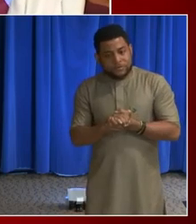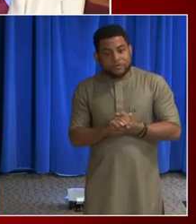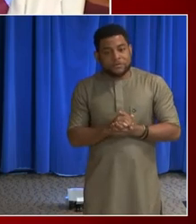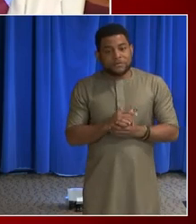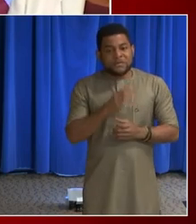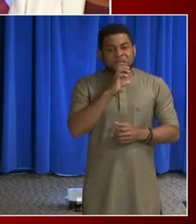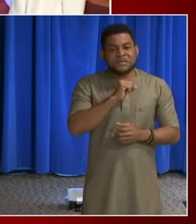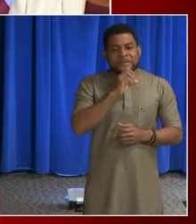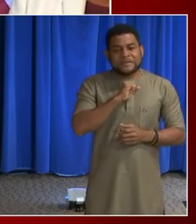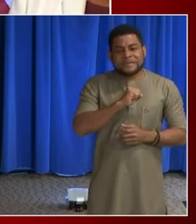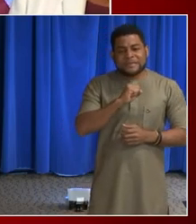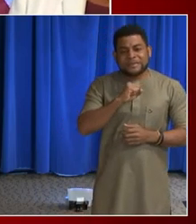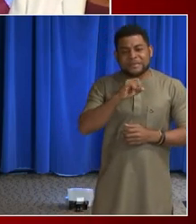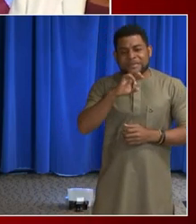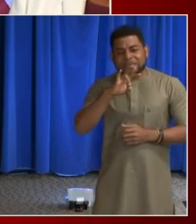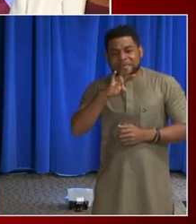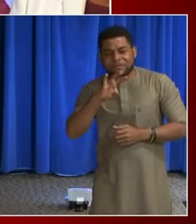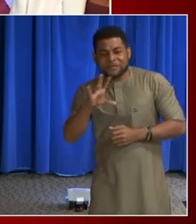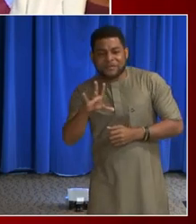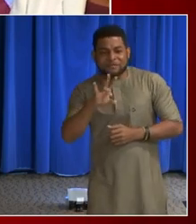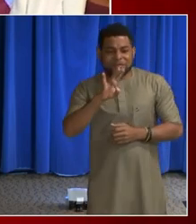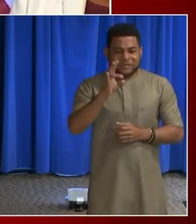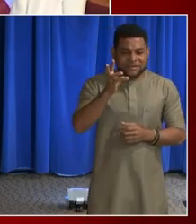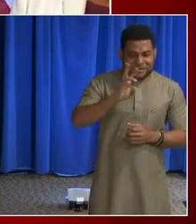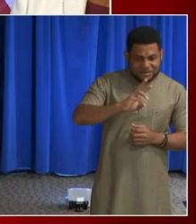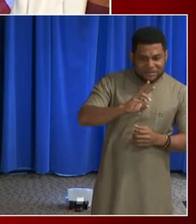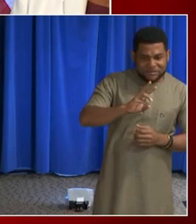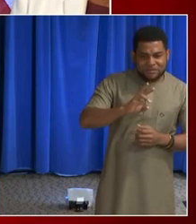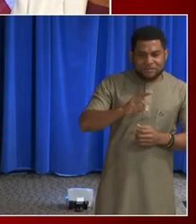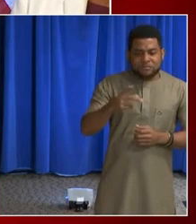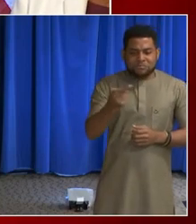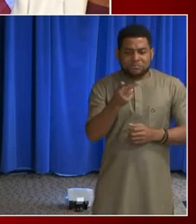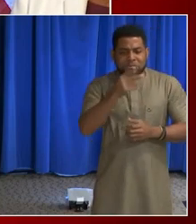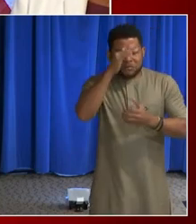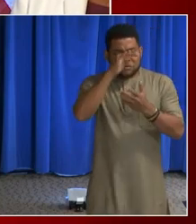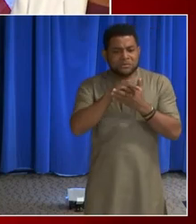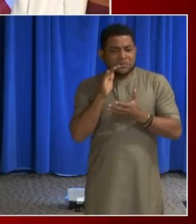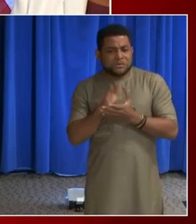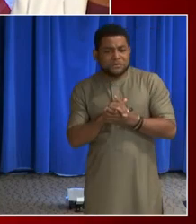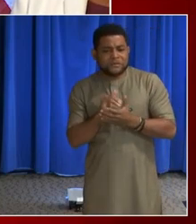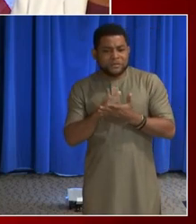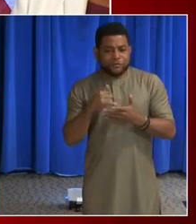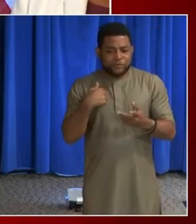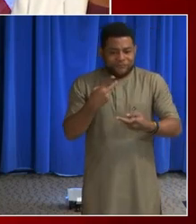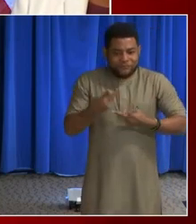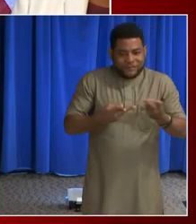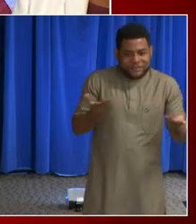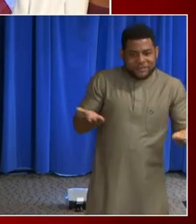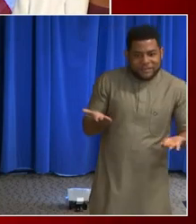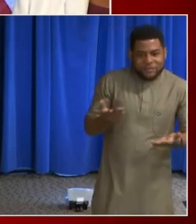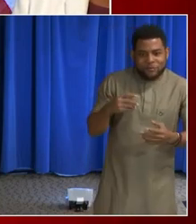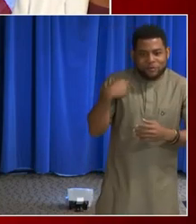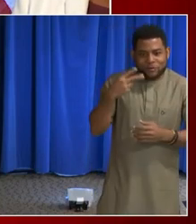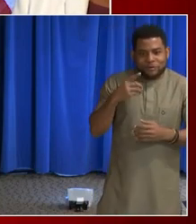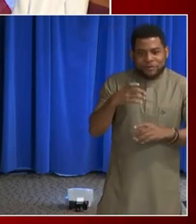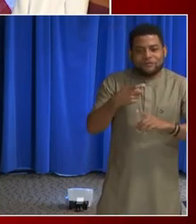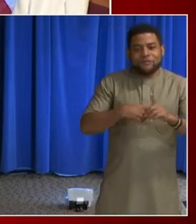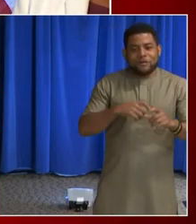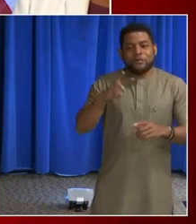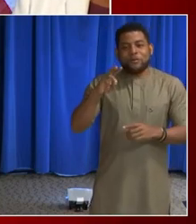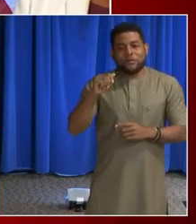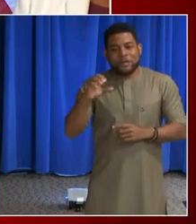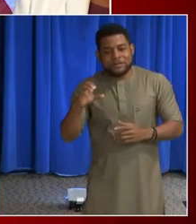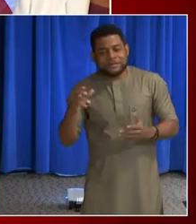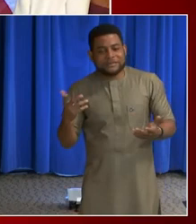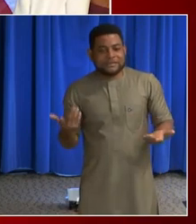75 and 76-year-old husband and wife who was visiting Washington, D.C. from Wisconsin. Unfortunately, they